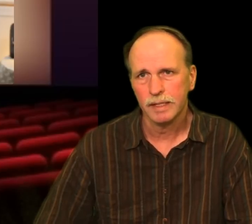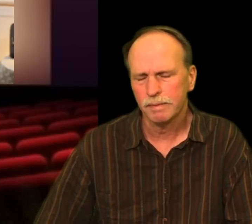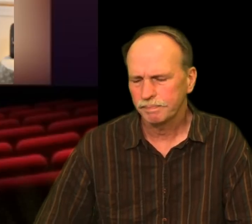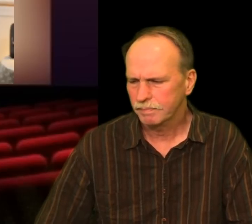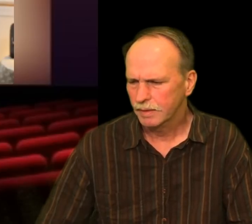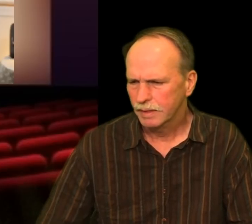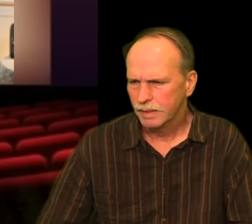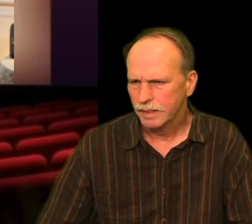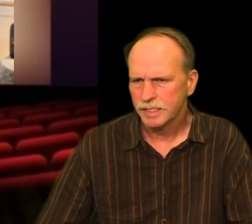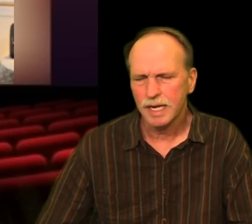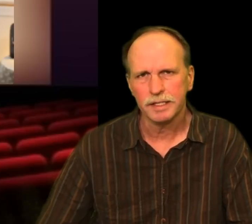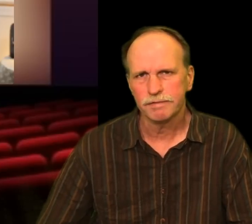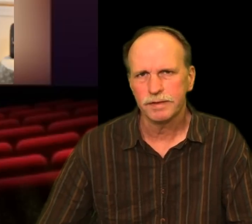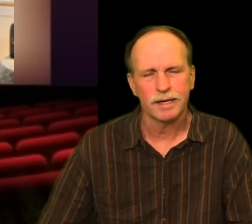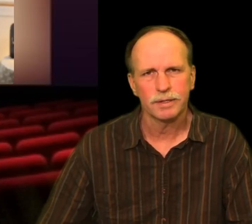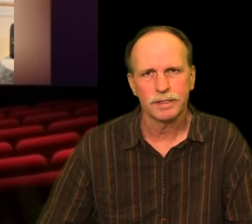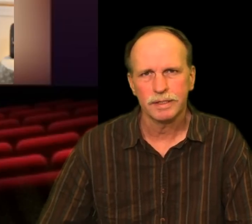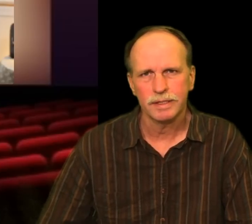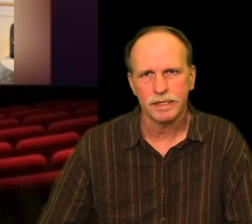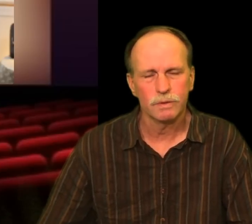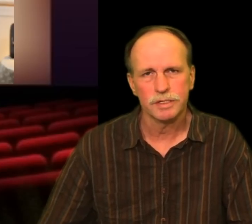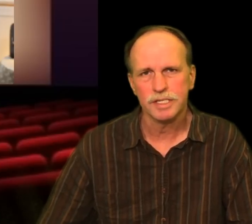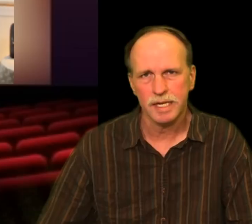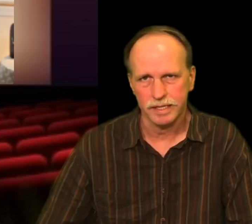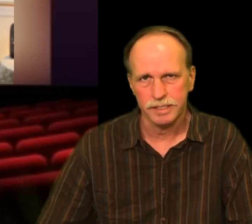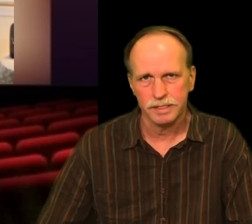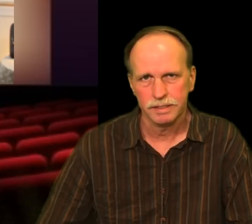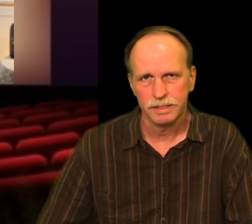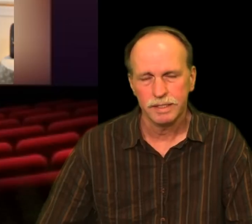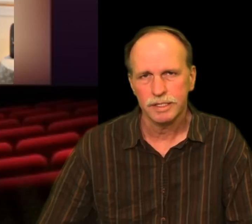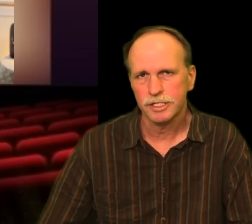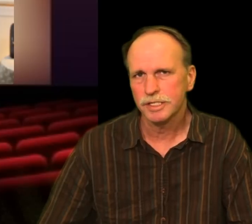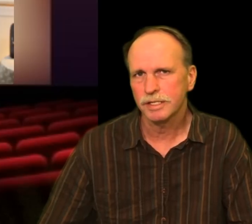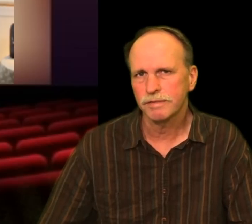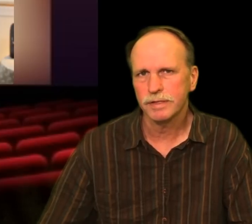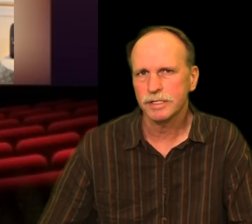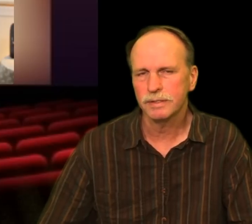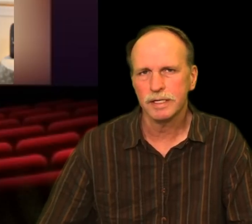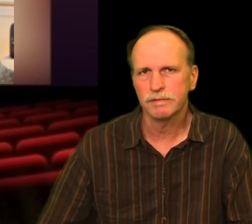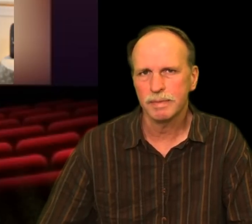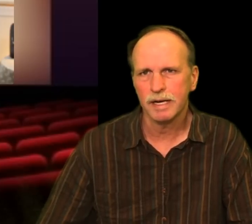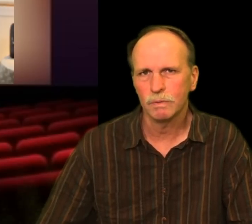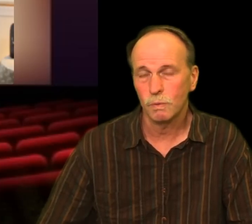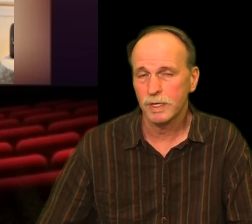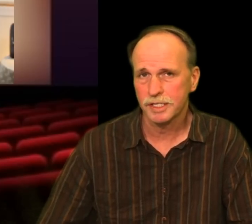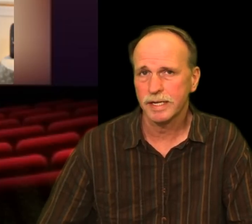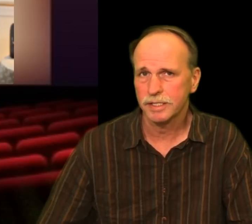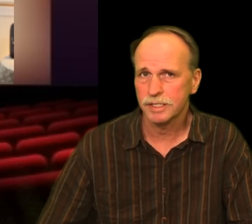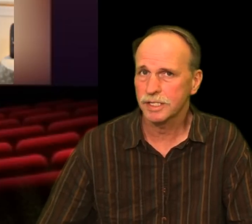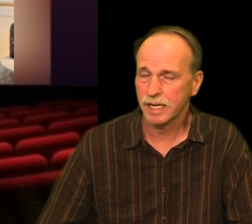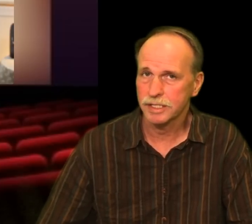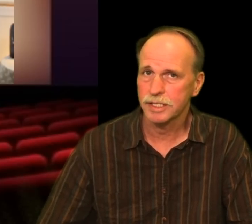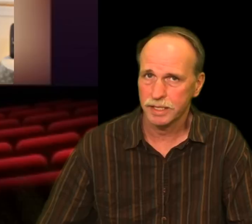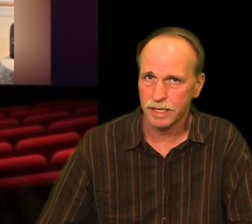Now, it's not that flat earth ignores science. It's just that they're very selective about what